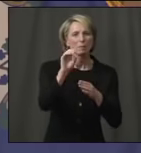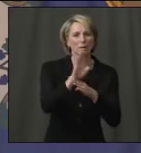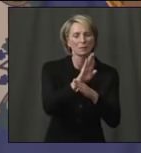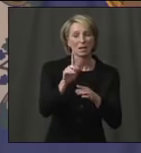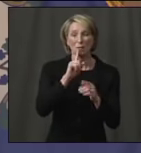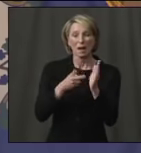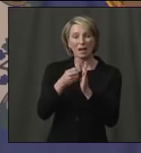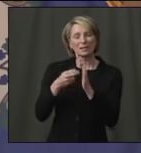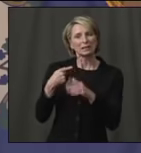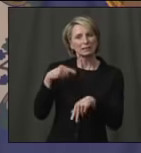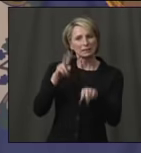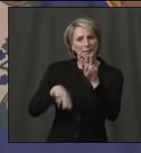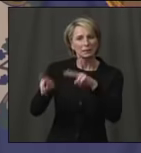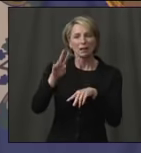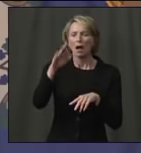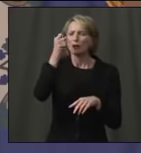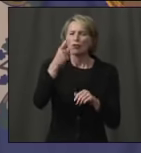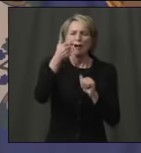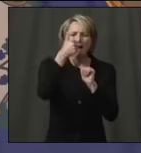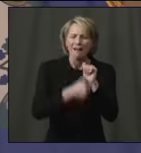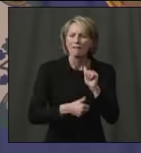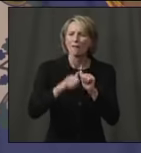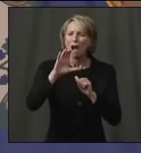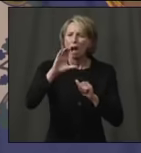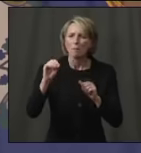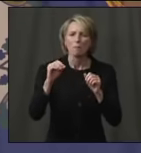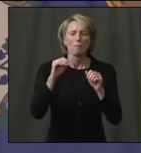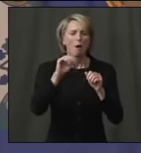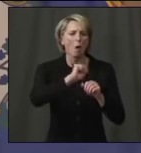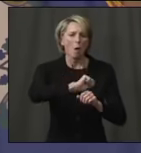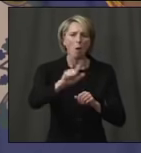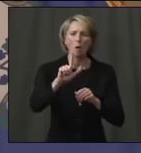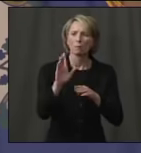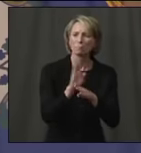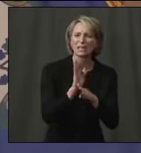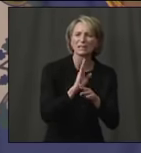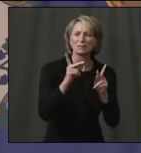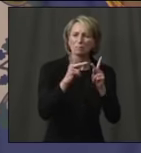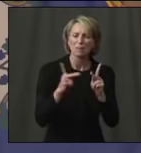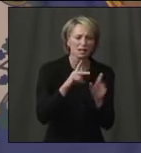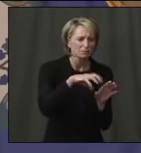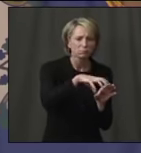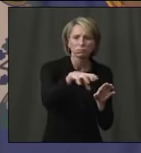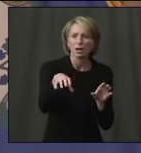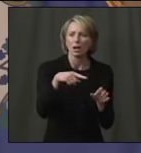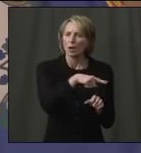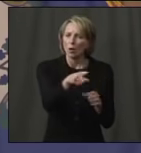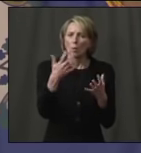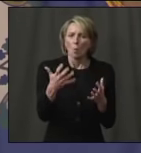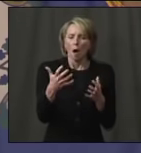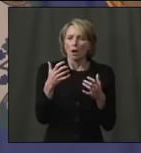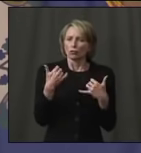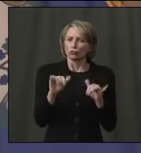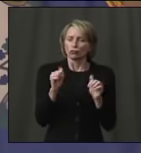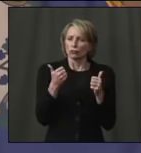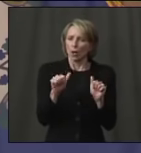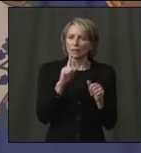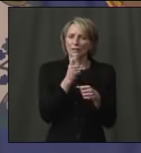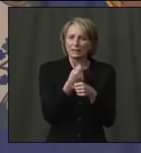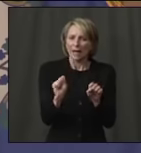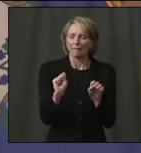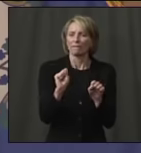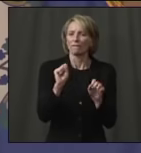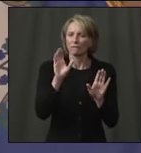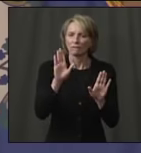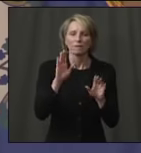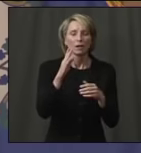every small business wants to do everything they can, I know that, to keep their place of employment safe as can be. It's the right thing to do